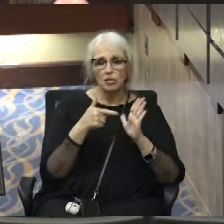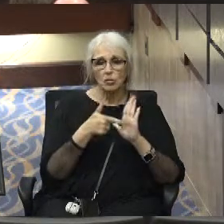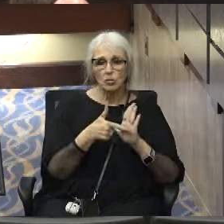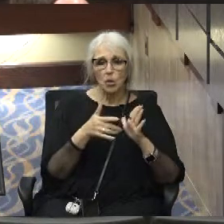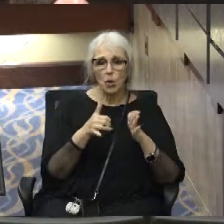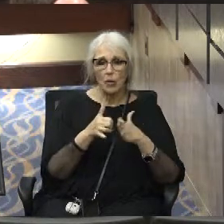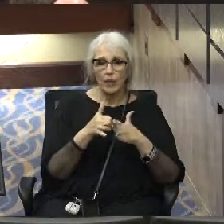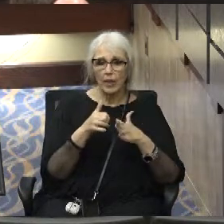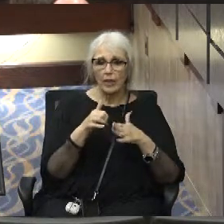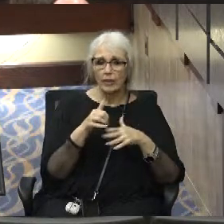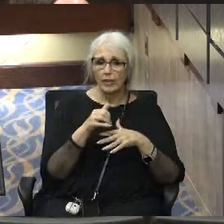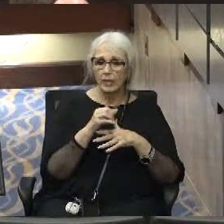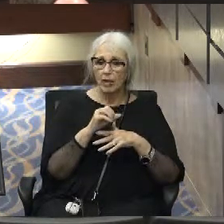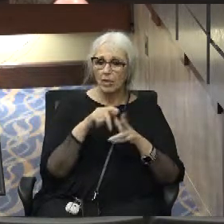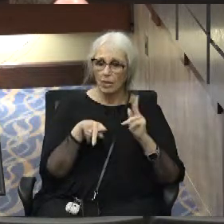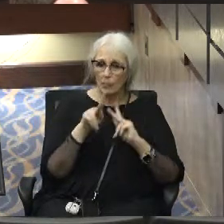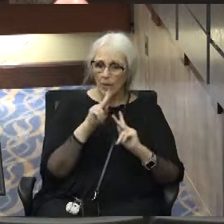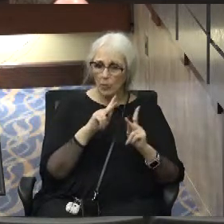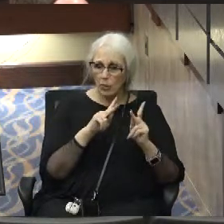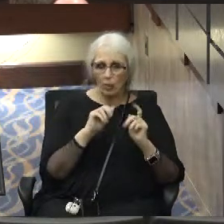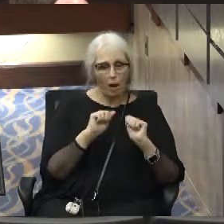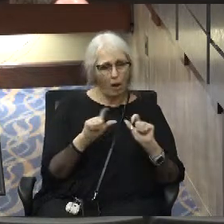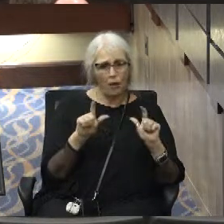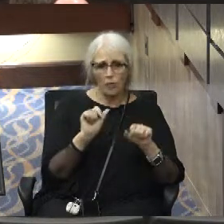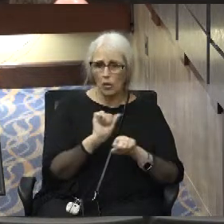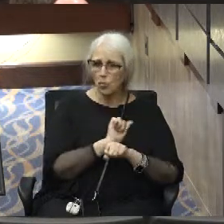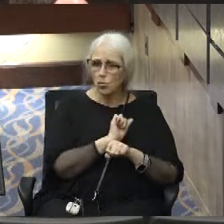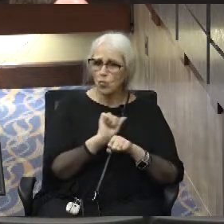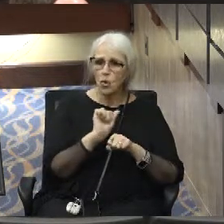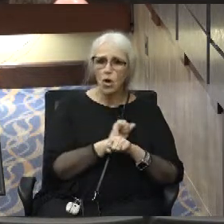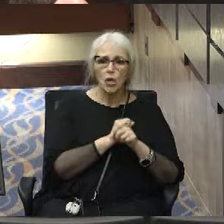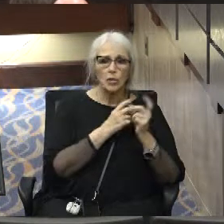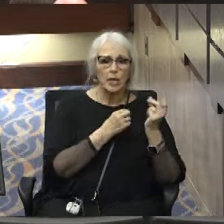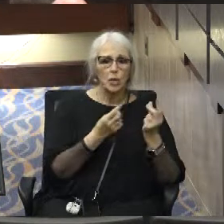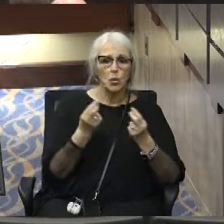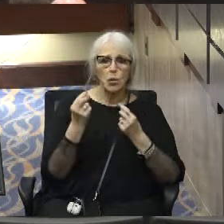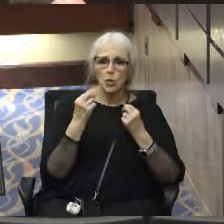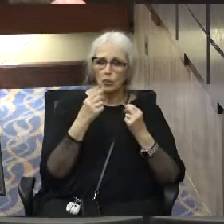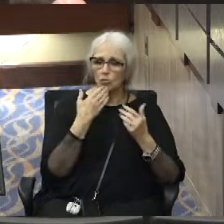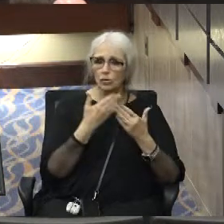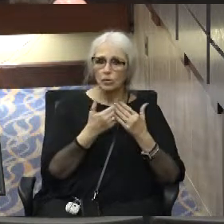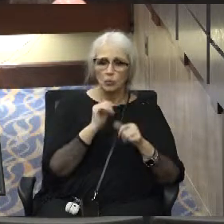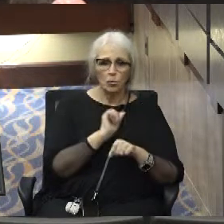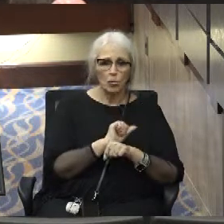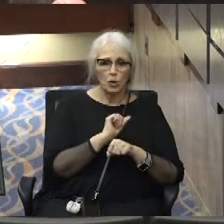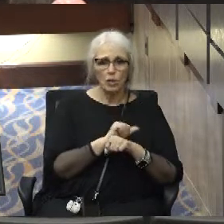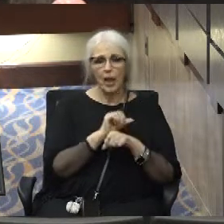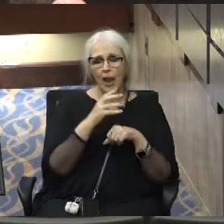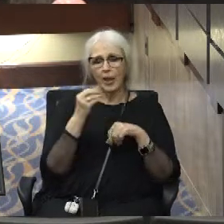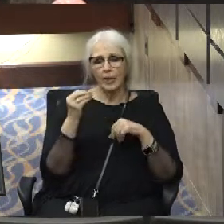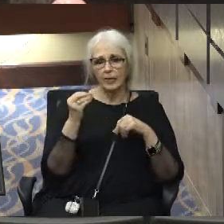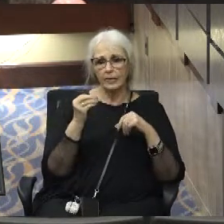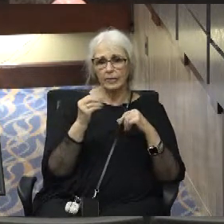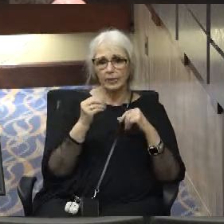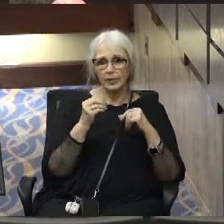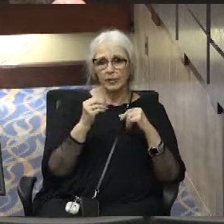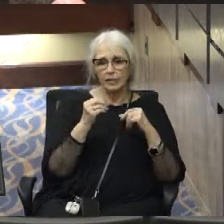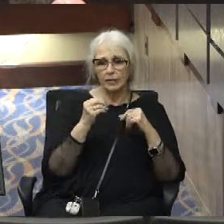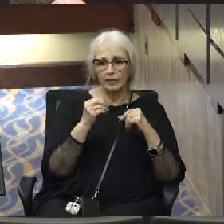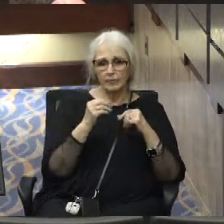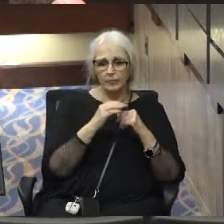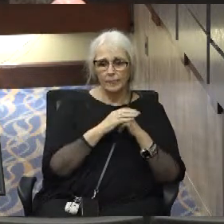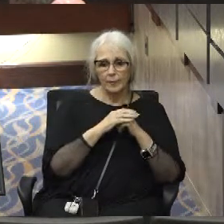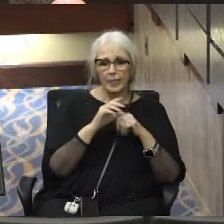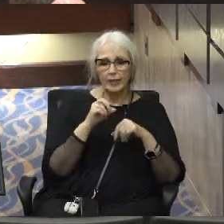the SRPAB board, all the work they do, I know that they've reorganized and done a lot of good work there. Michaela McCown is chairing that board, and she's